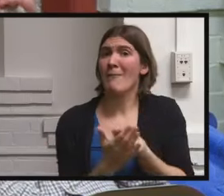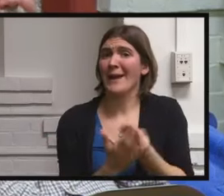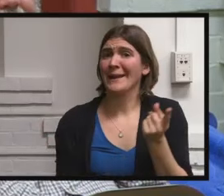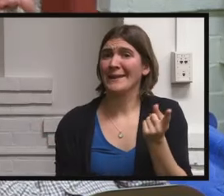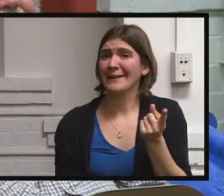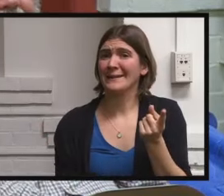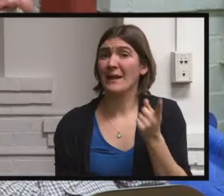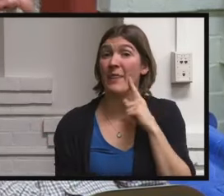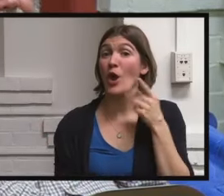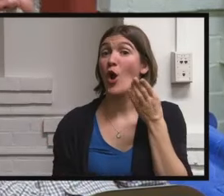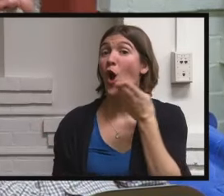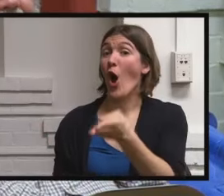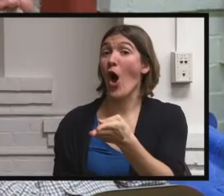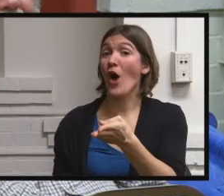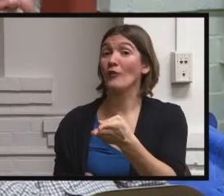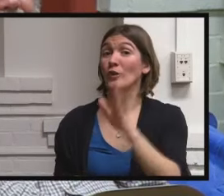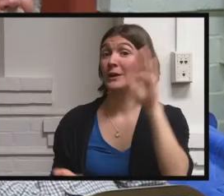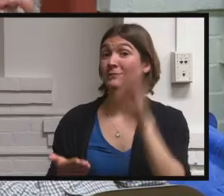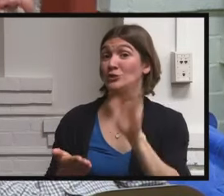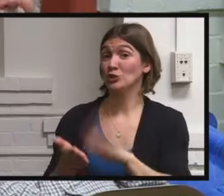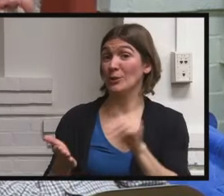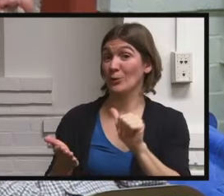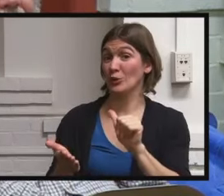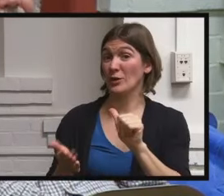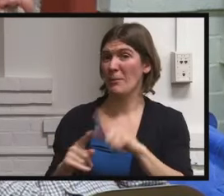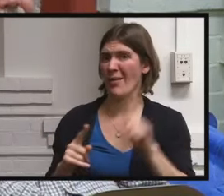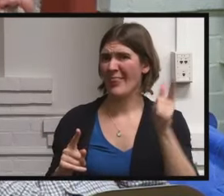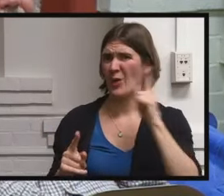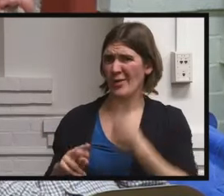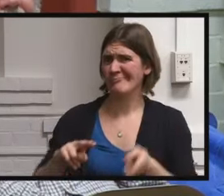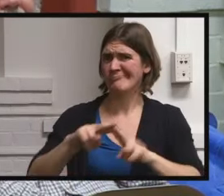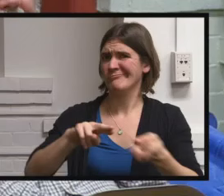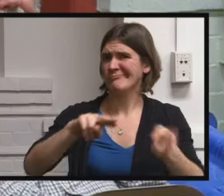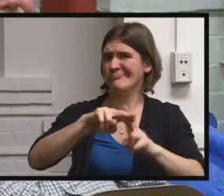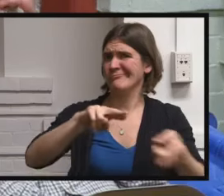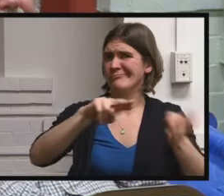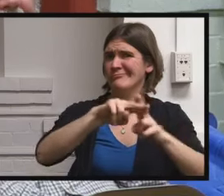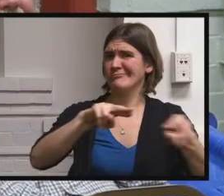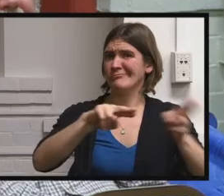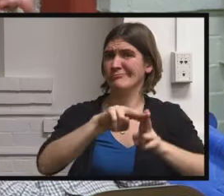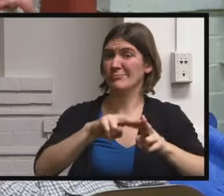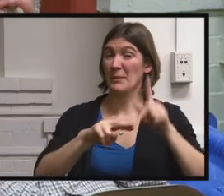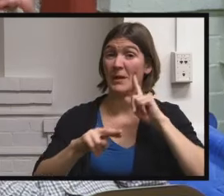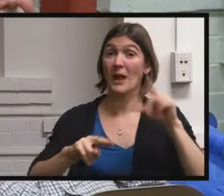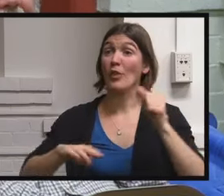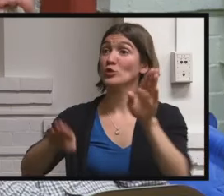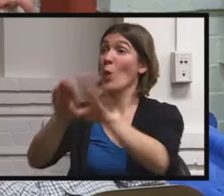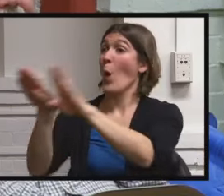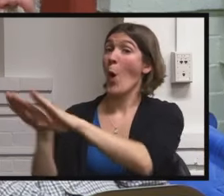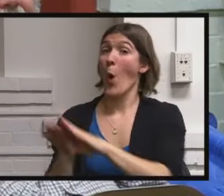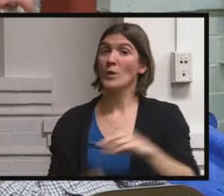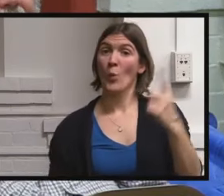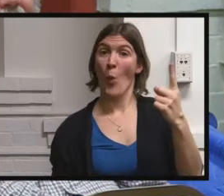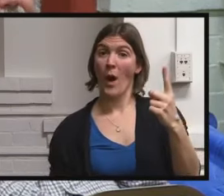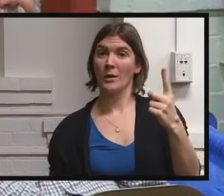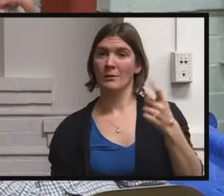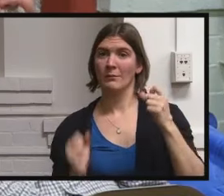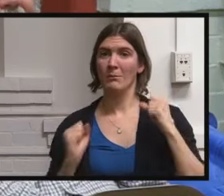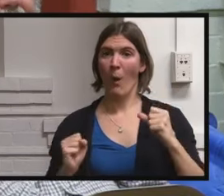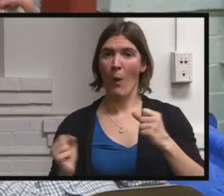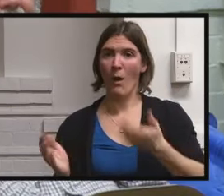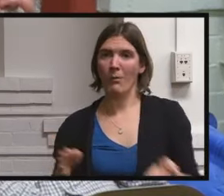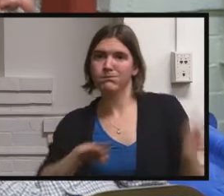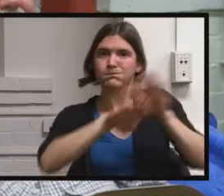they may be offering a certain price, but eventually they're going to be the only game in town, and that's going to go up. So